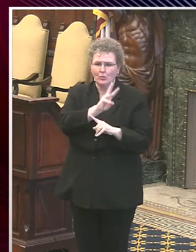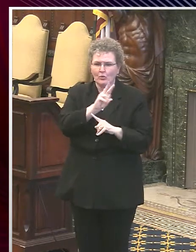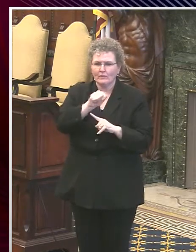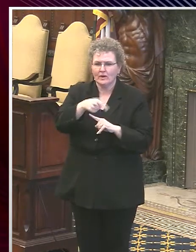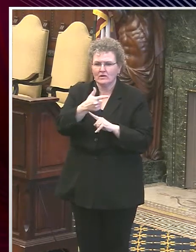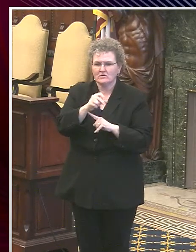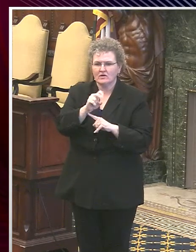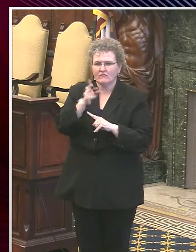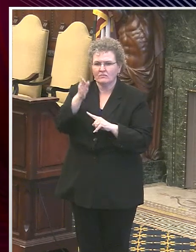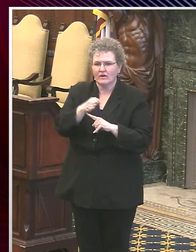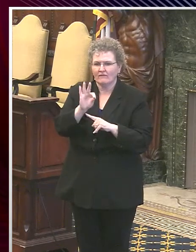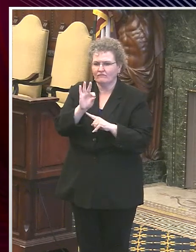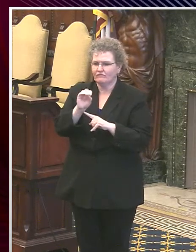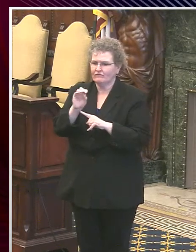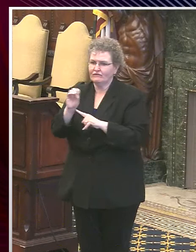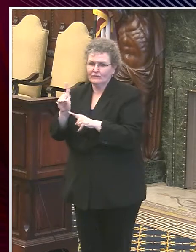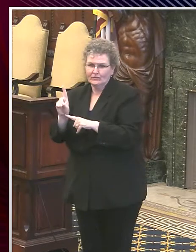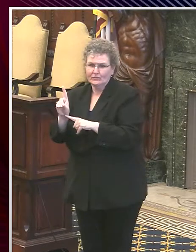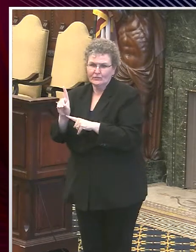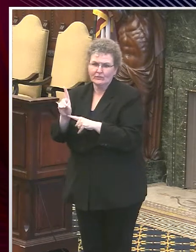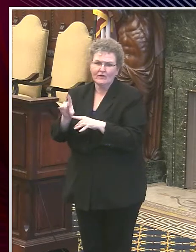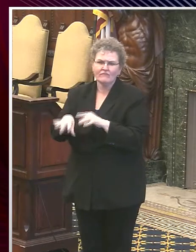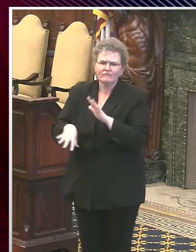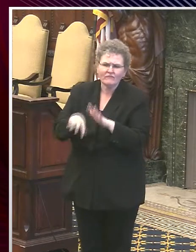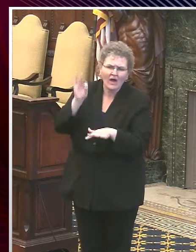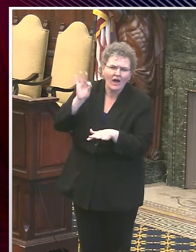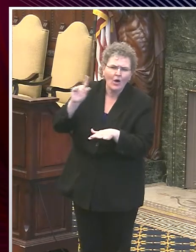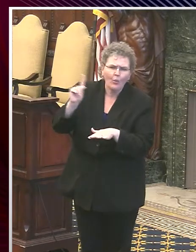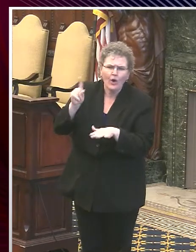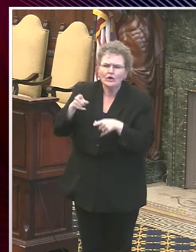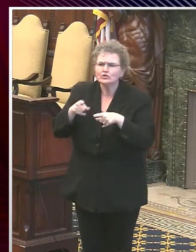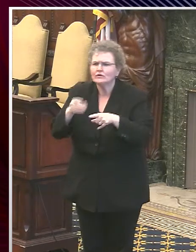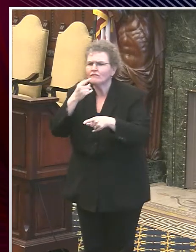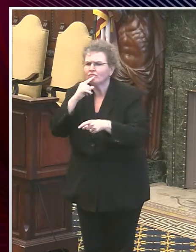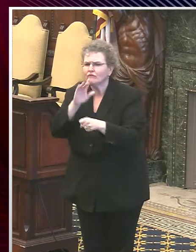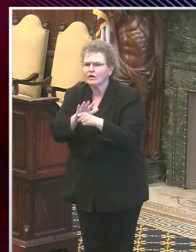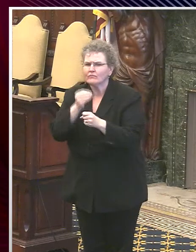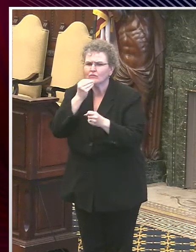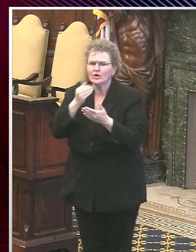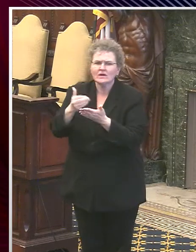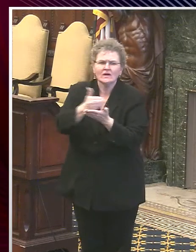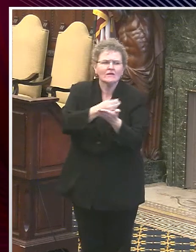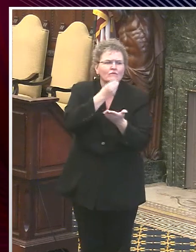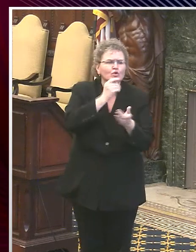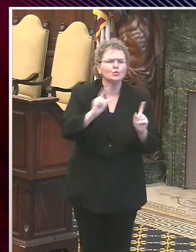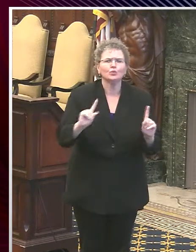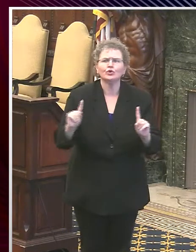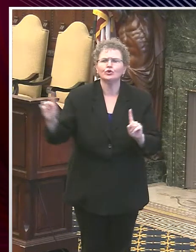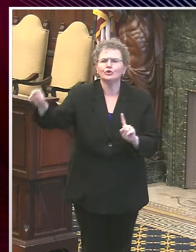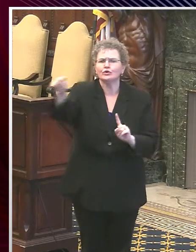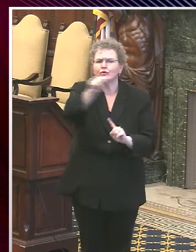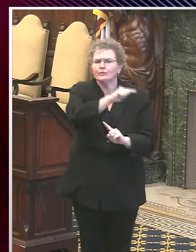phila.gov/food. That way they can find the location and confirm the schedule for their nearest food site. That's